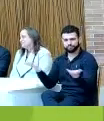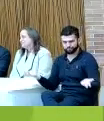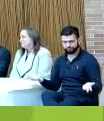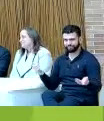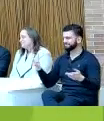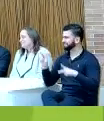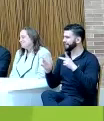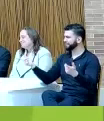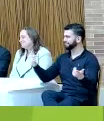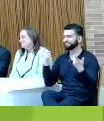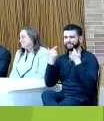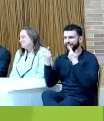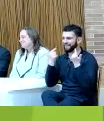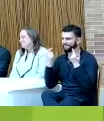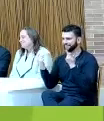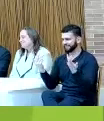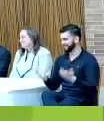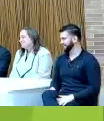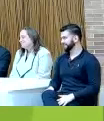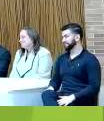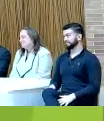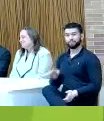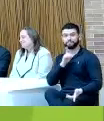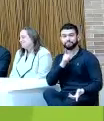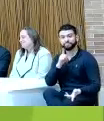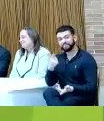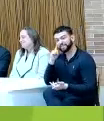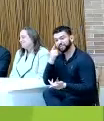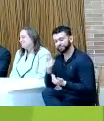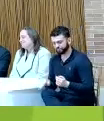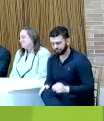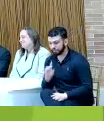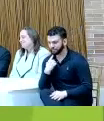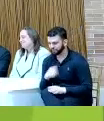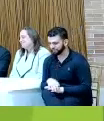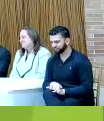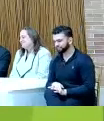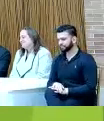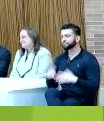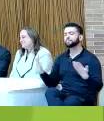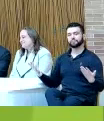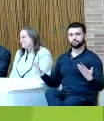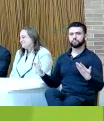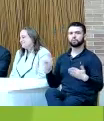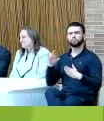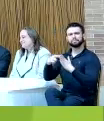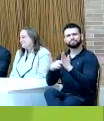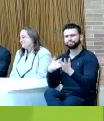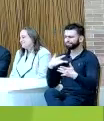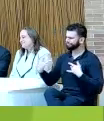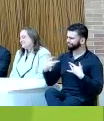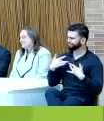um I kid you not um um so of course these terms are concerning because of their